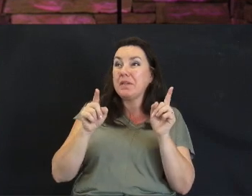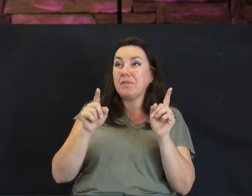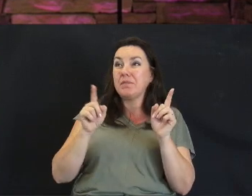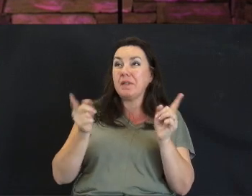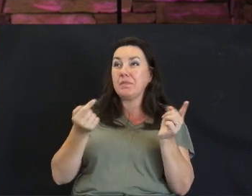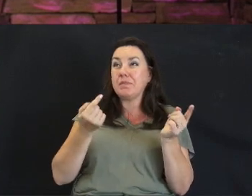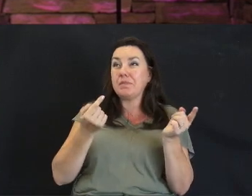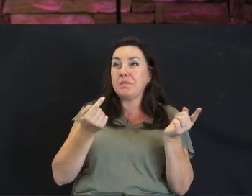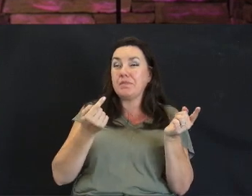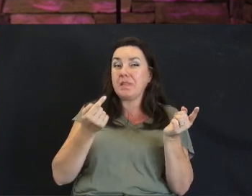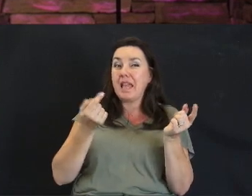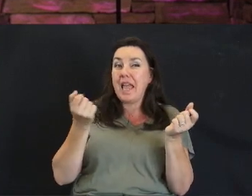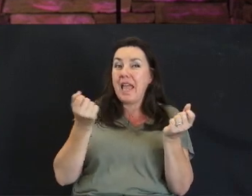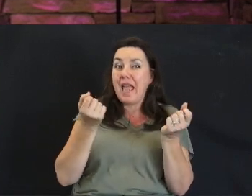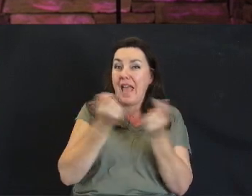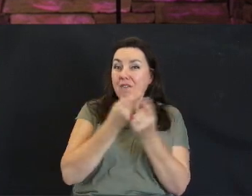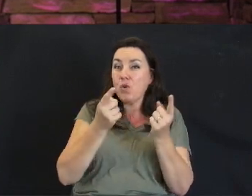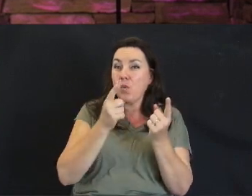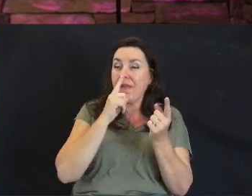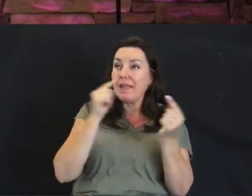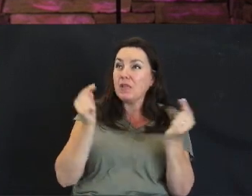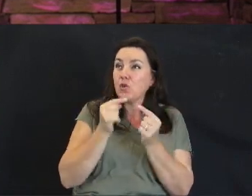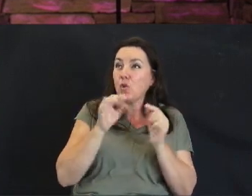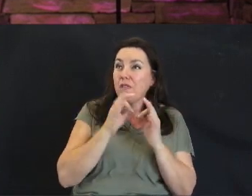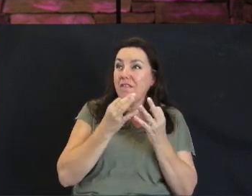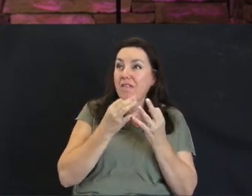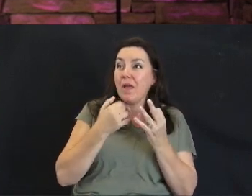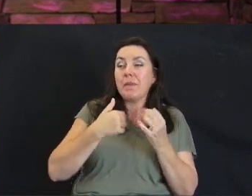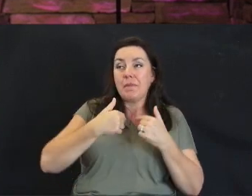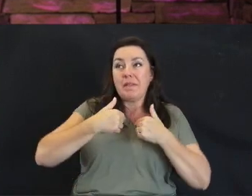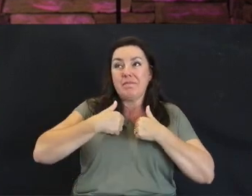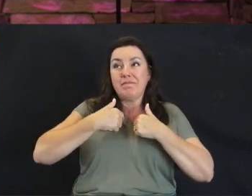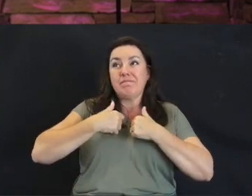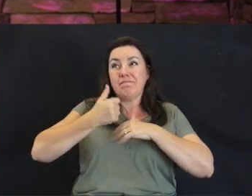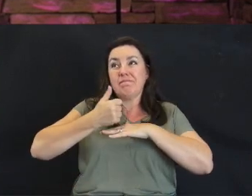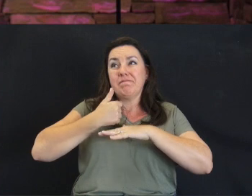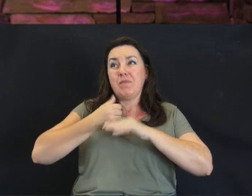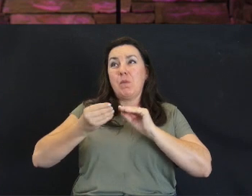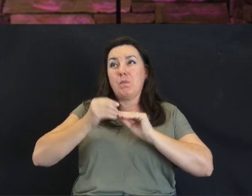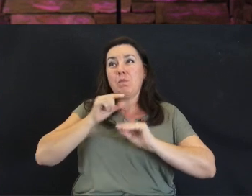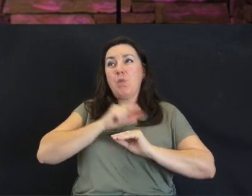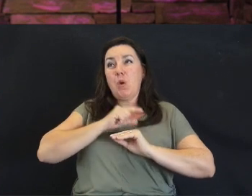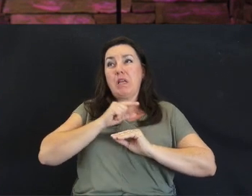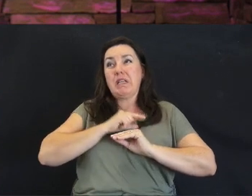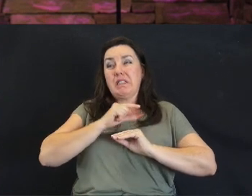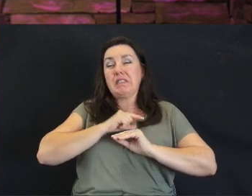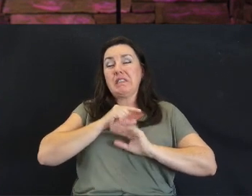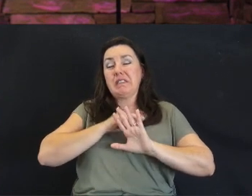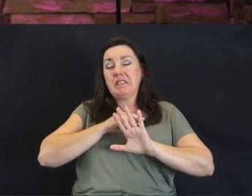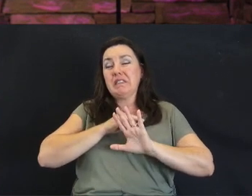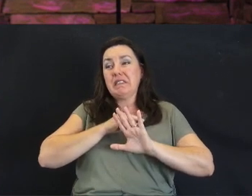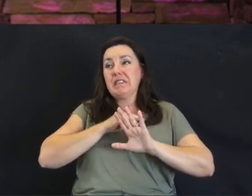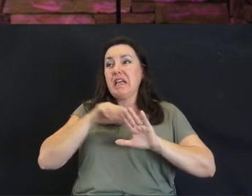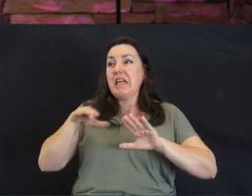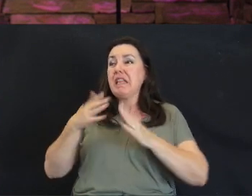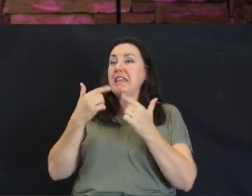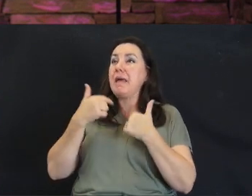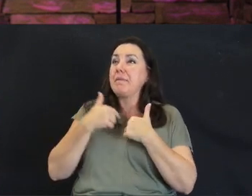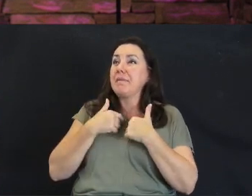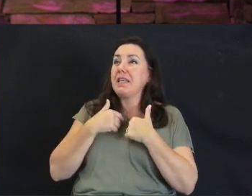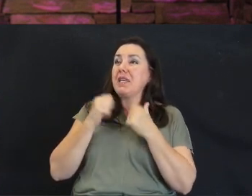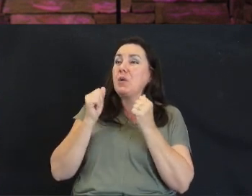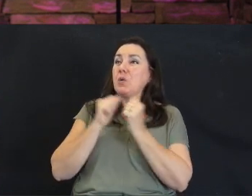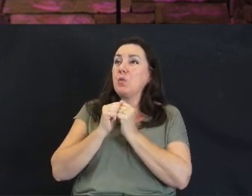brought harm To the family But God I stand Probably more guilty Than everybody So God Let me with